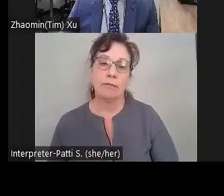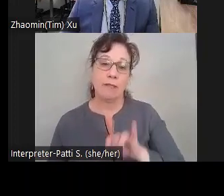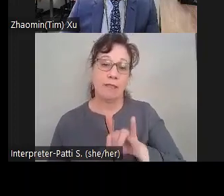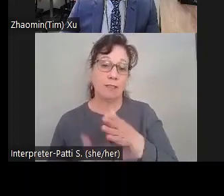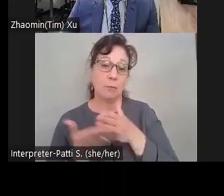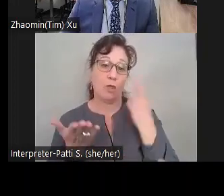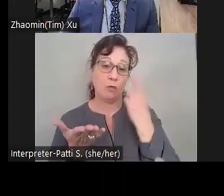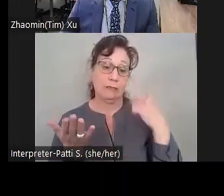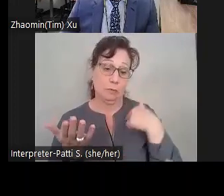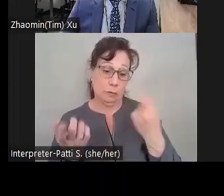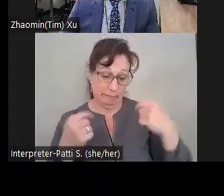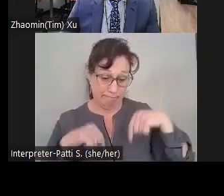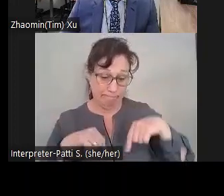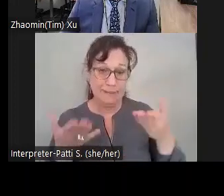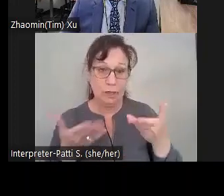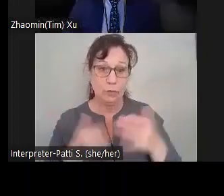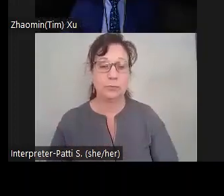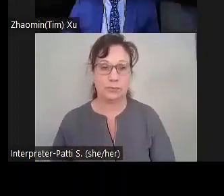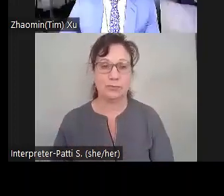here today.